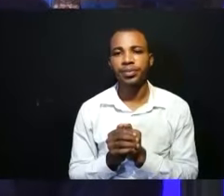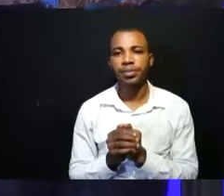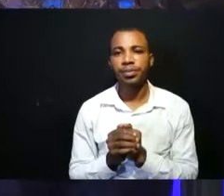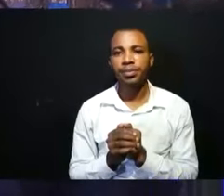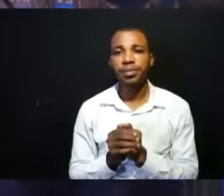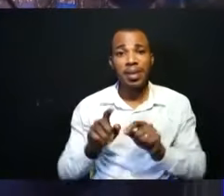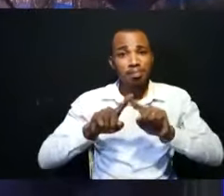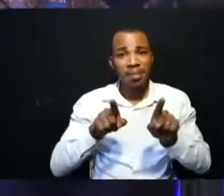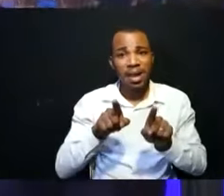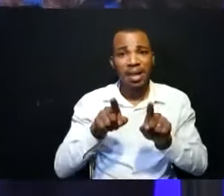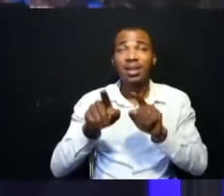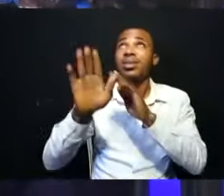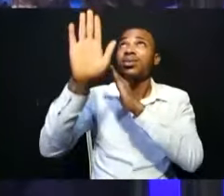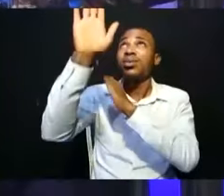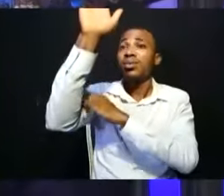barns. Yet